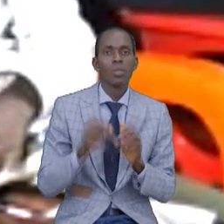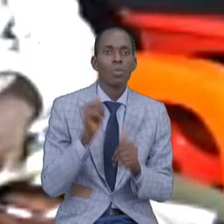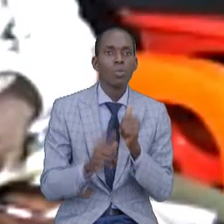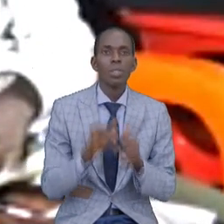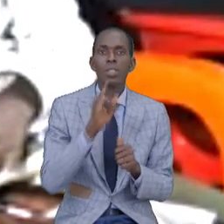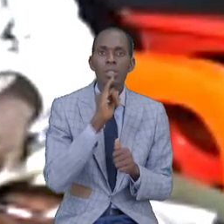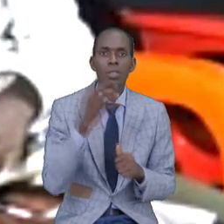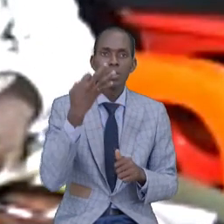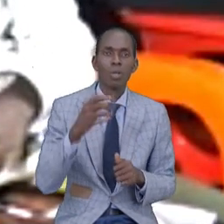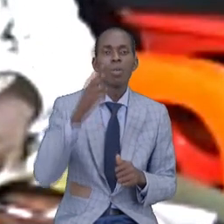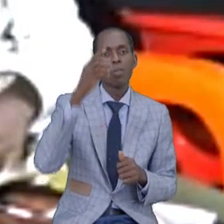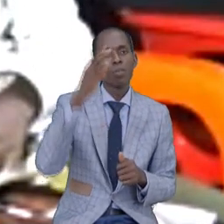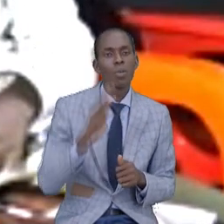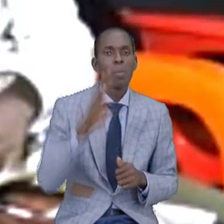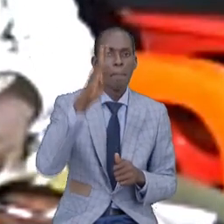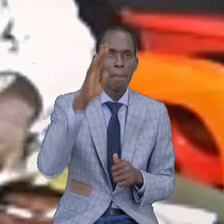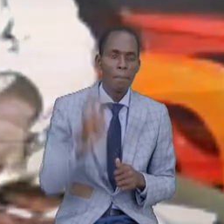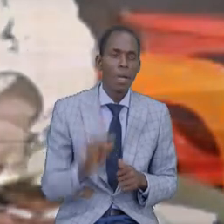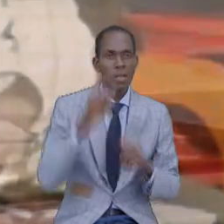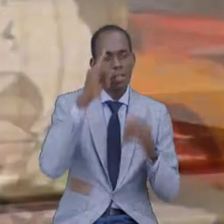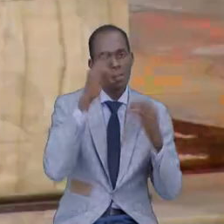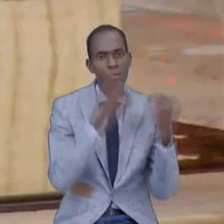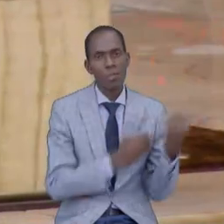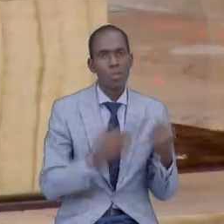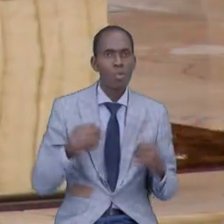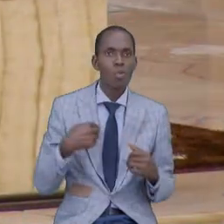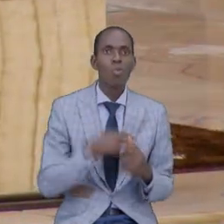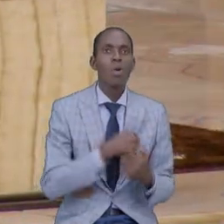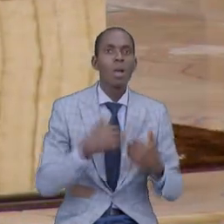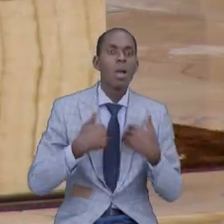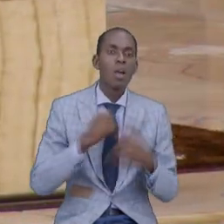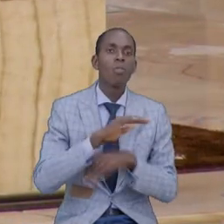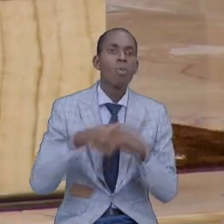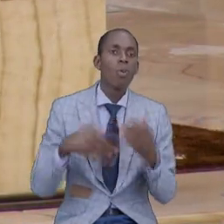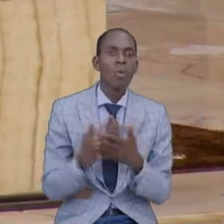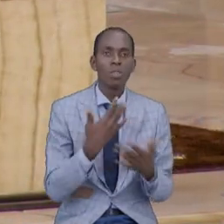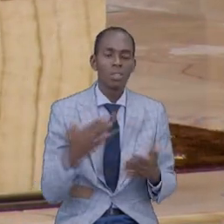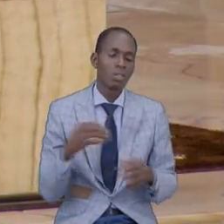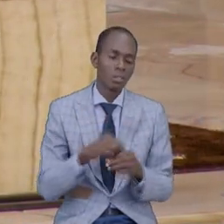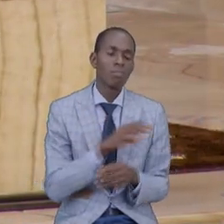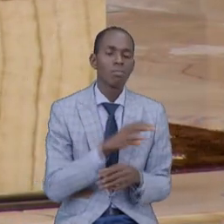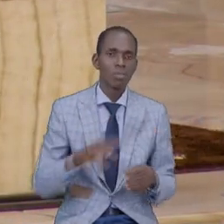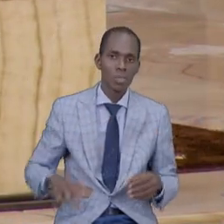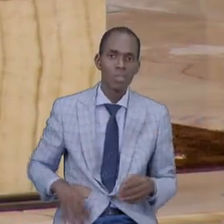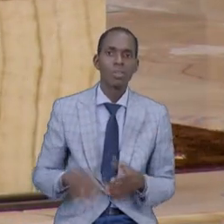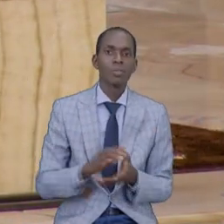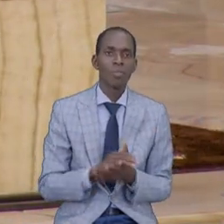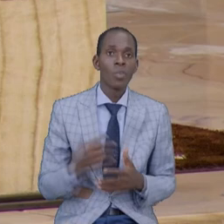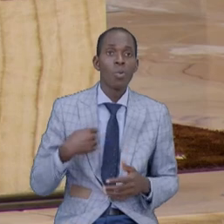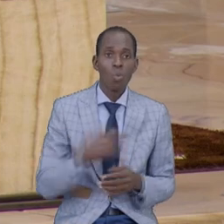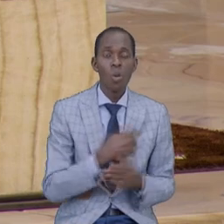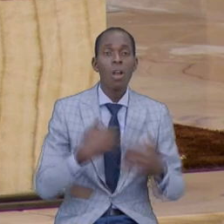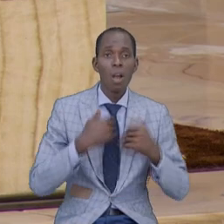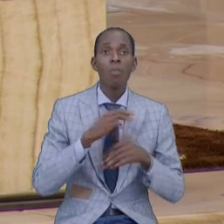is of God by faith. We have all things in Christ. I said we have